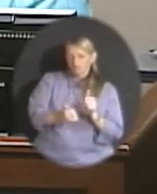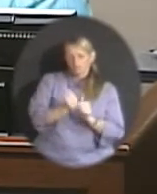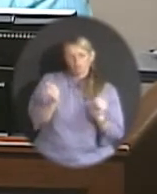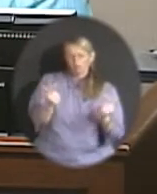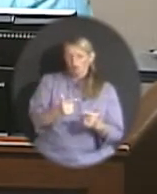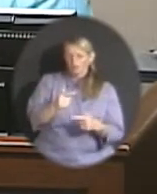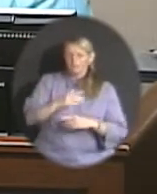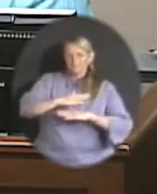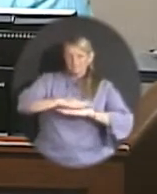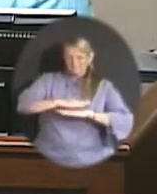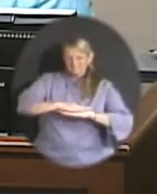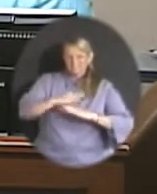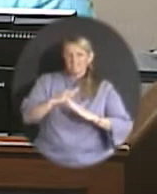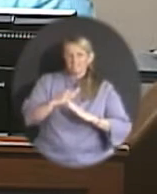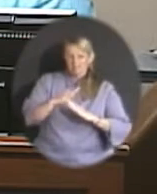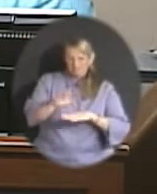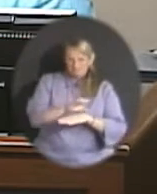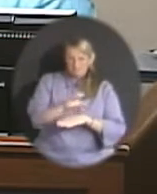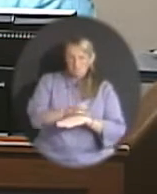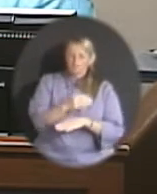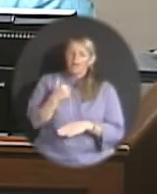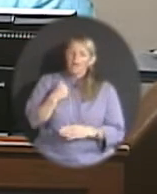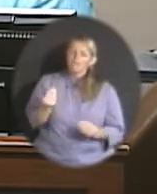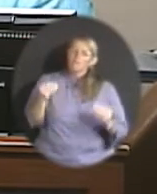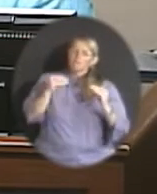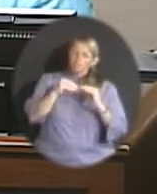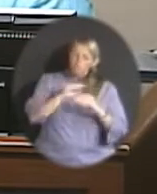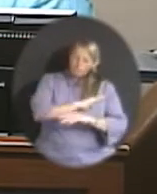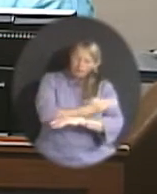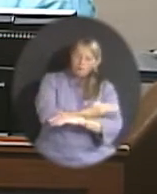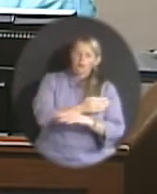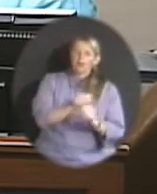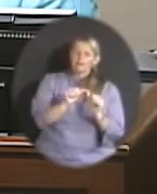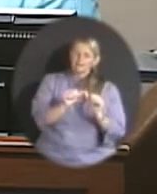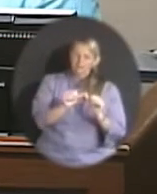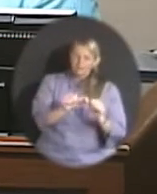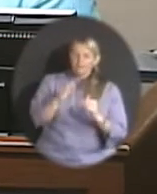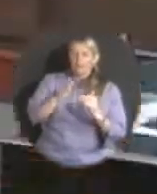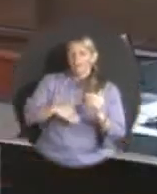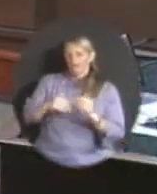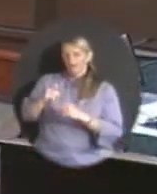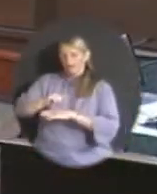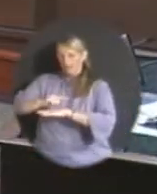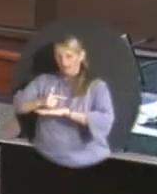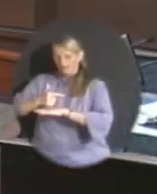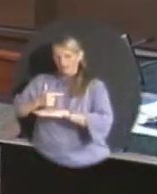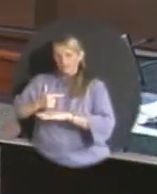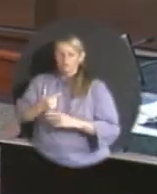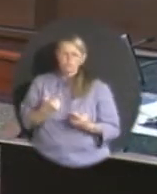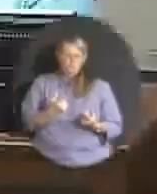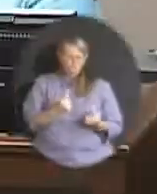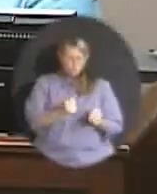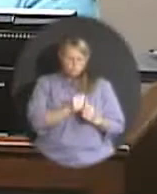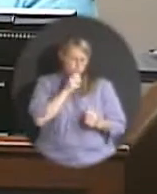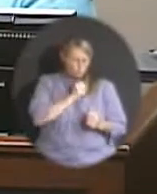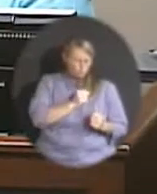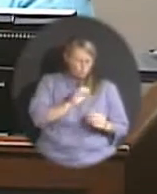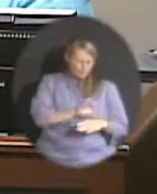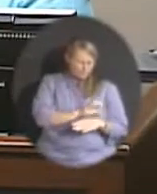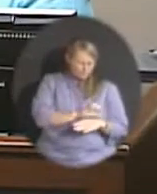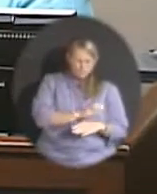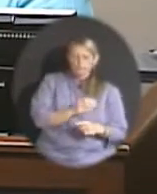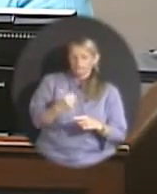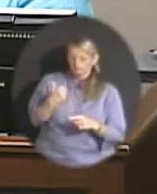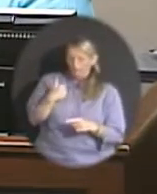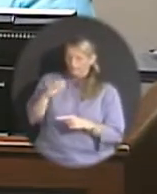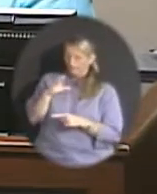machines, and they just have more power and sustainability than a laptop. So what do we do with these old computers? We have a company that we work with,